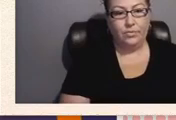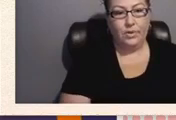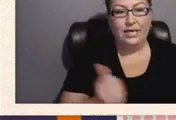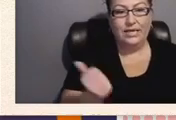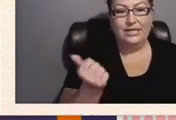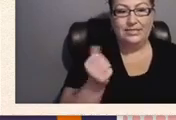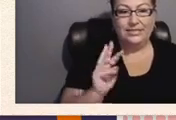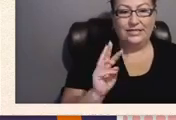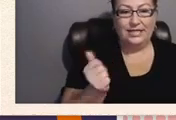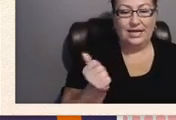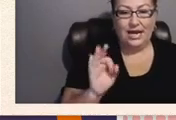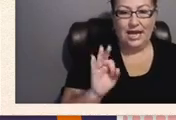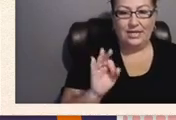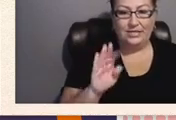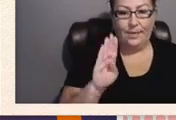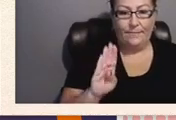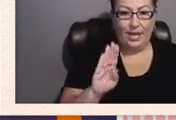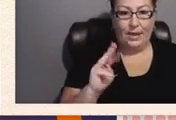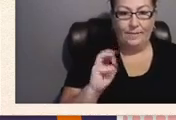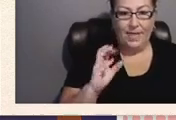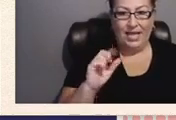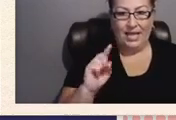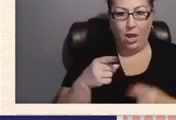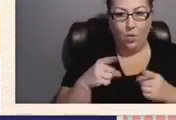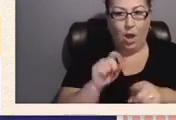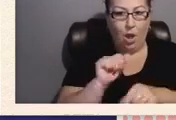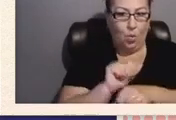1619B, Medicaid while working.